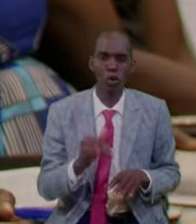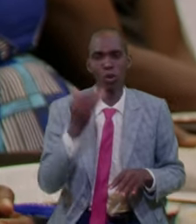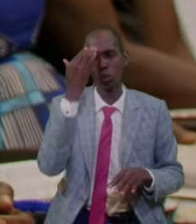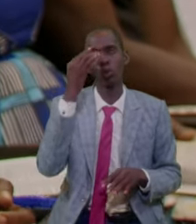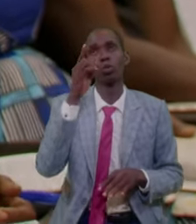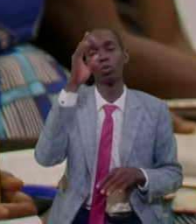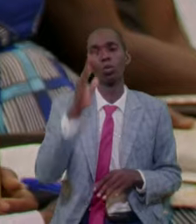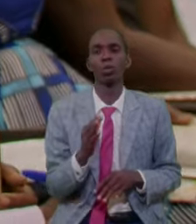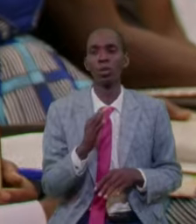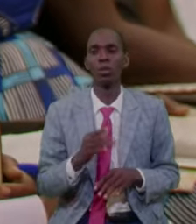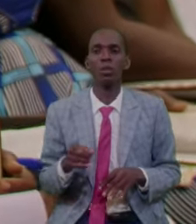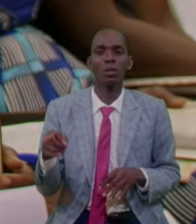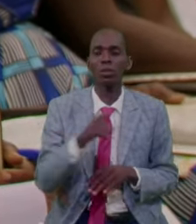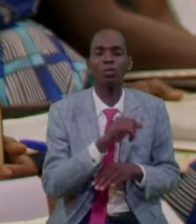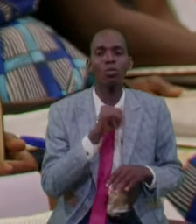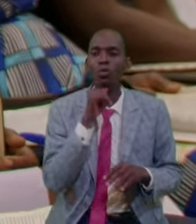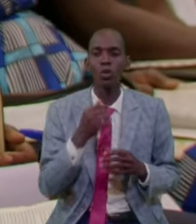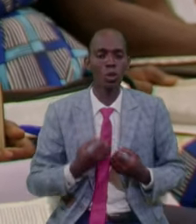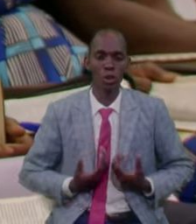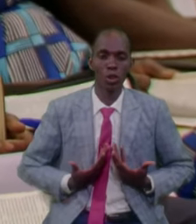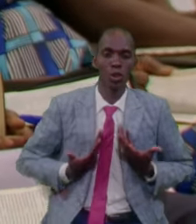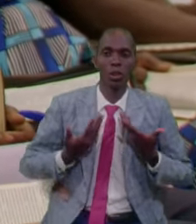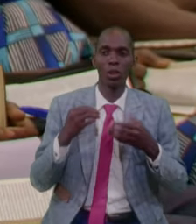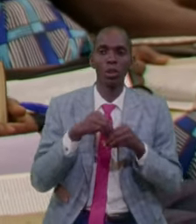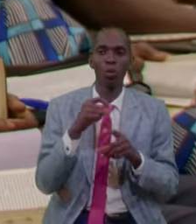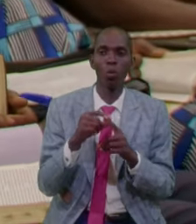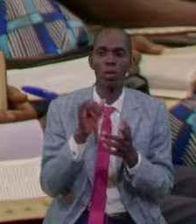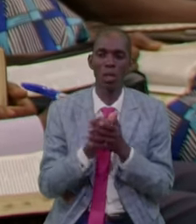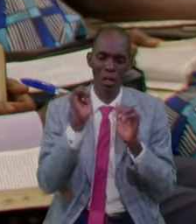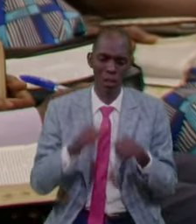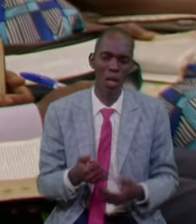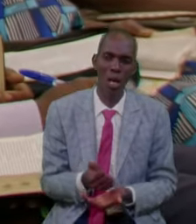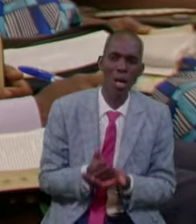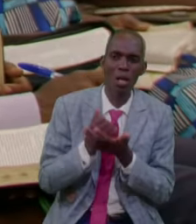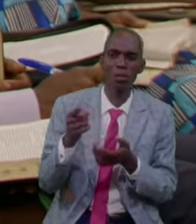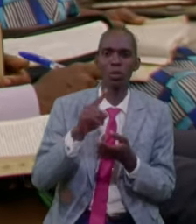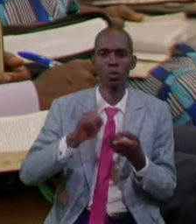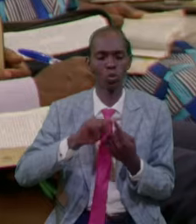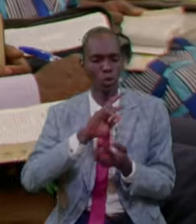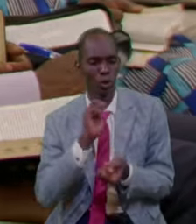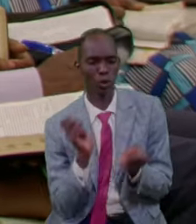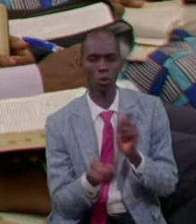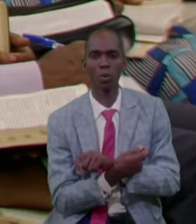the word that will make them turn, make them repent, make them seek the Lord. They were